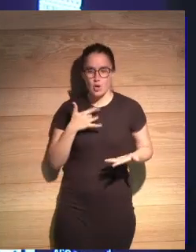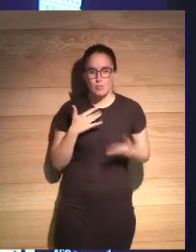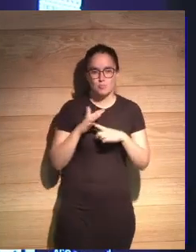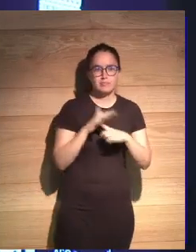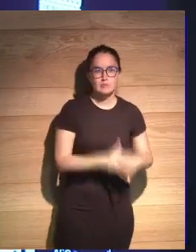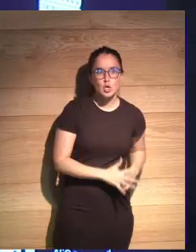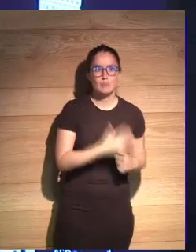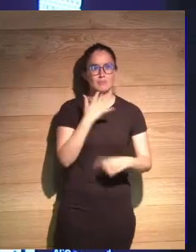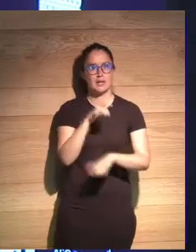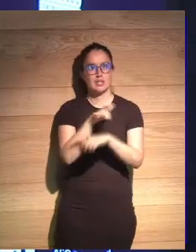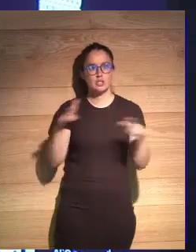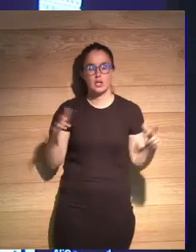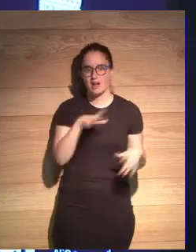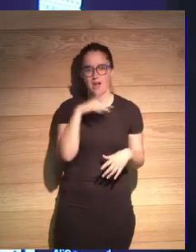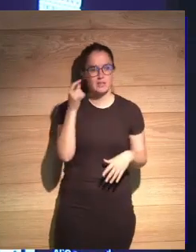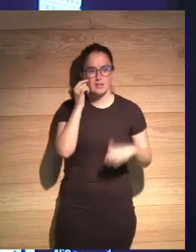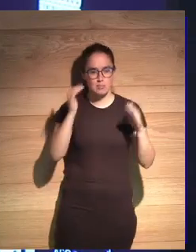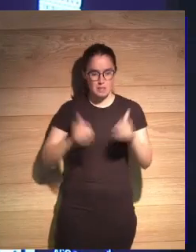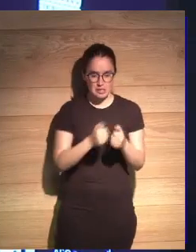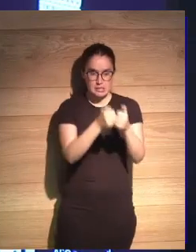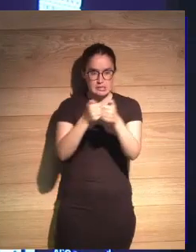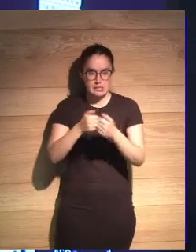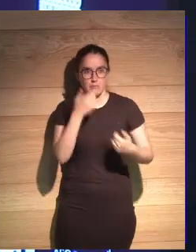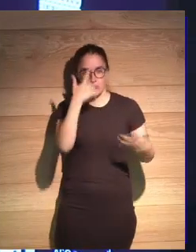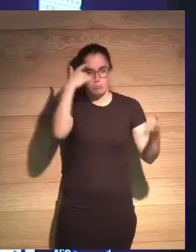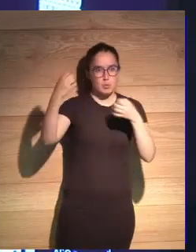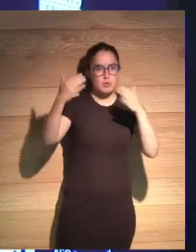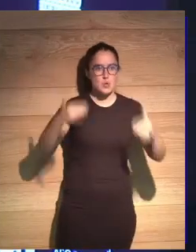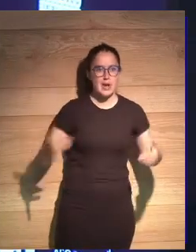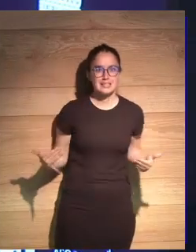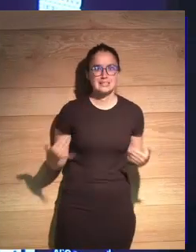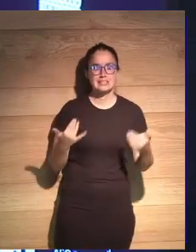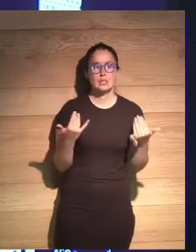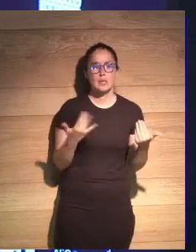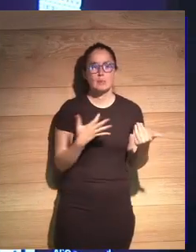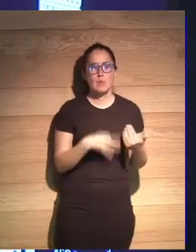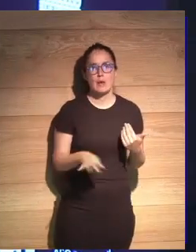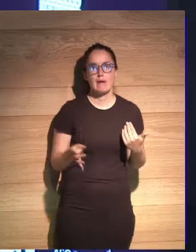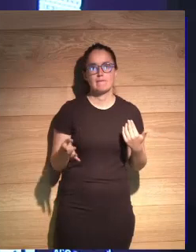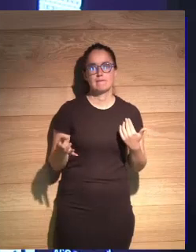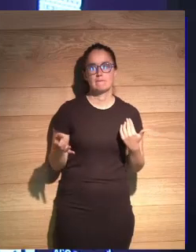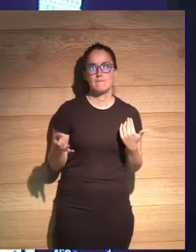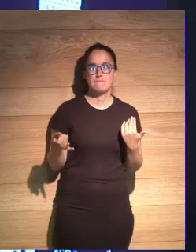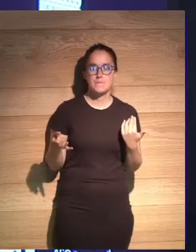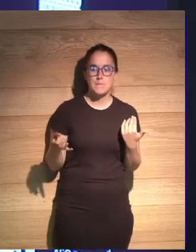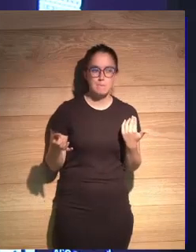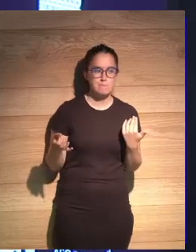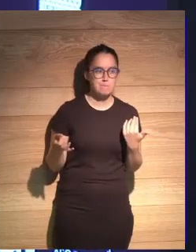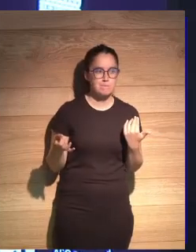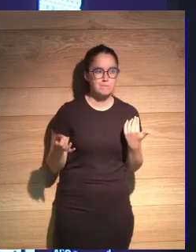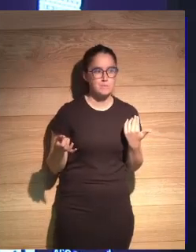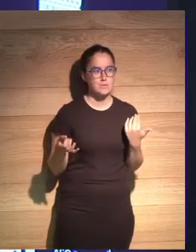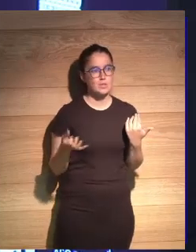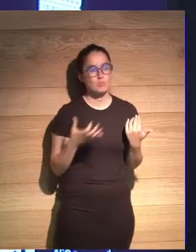gamers who have maybe any disability or who are less able with the controls, if